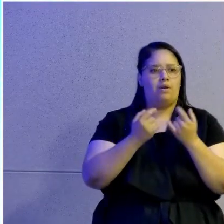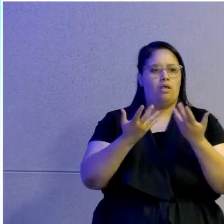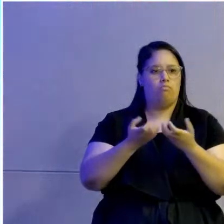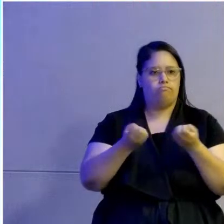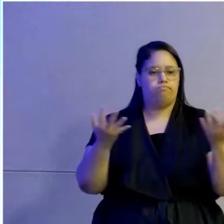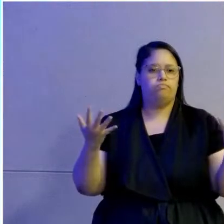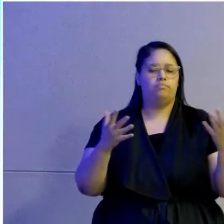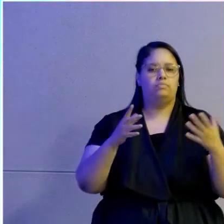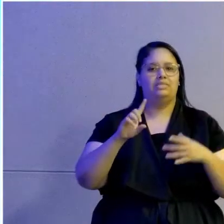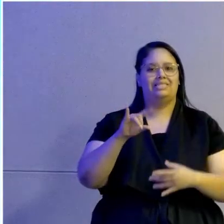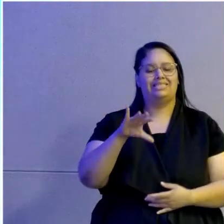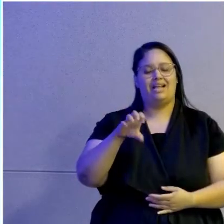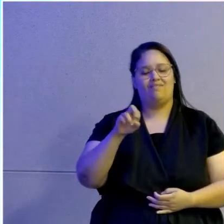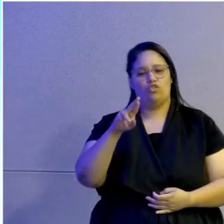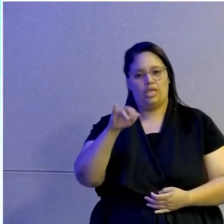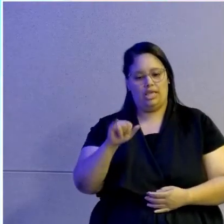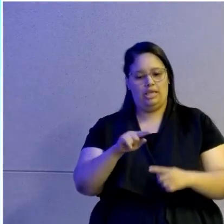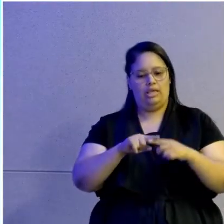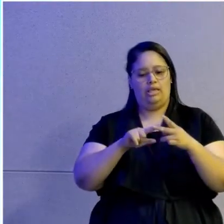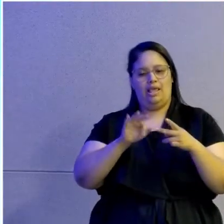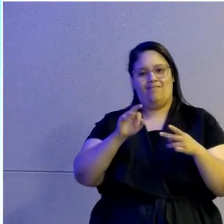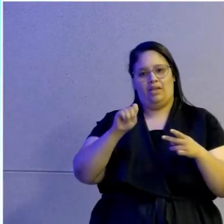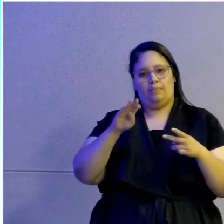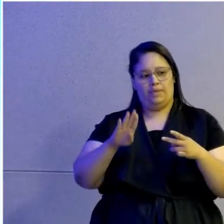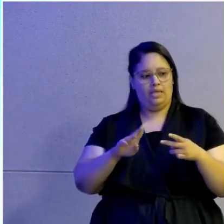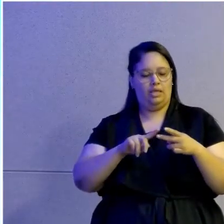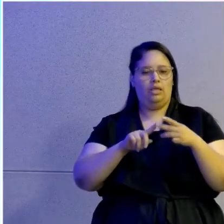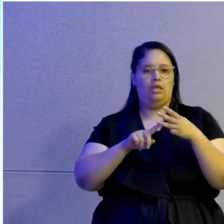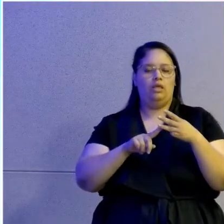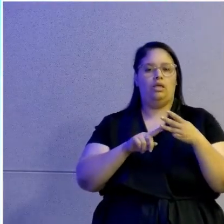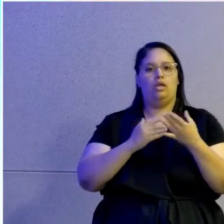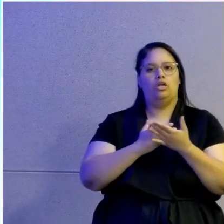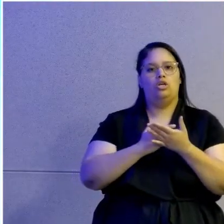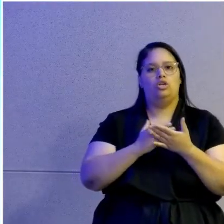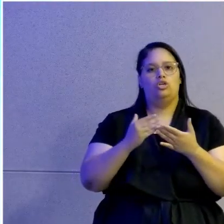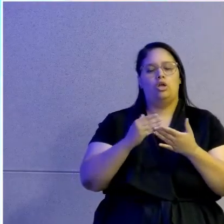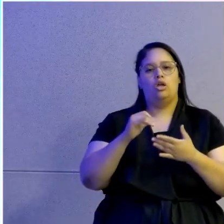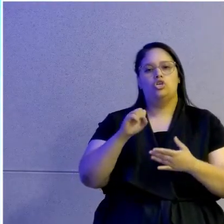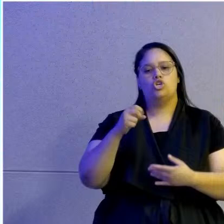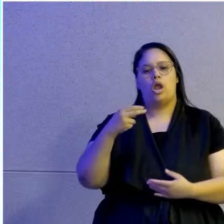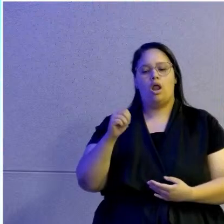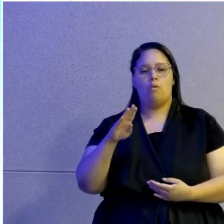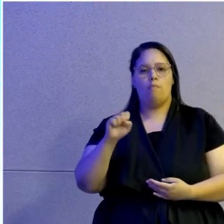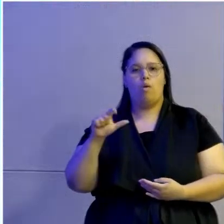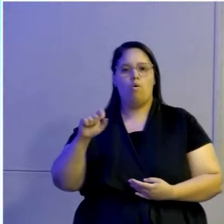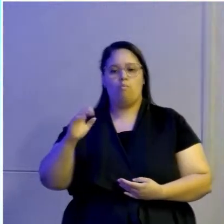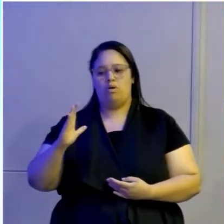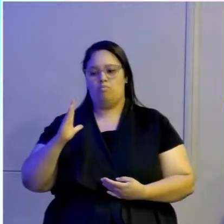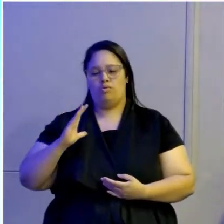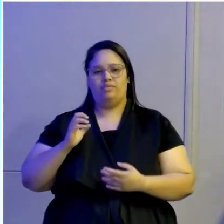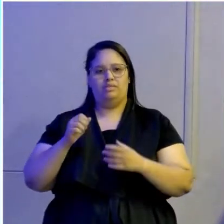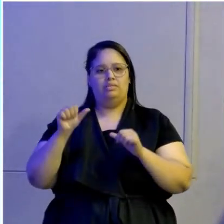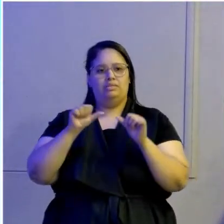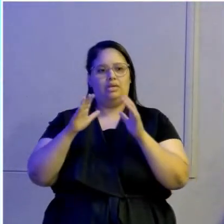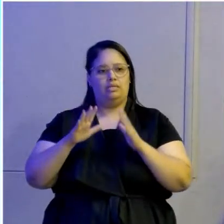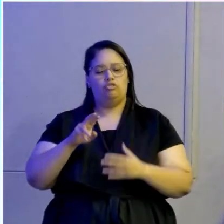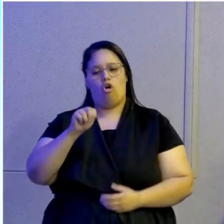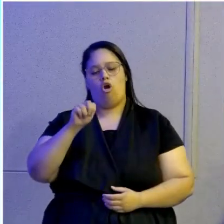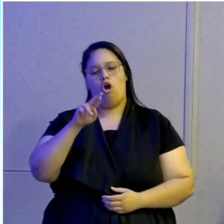such as Discovery, FNB, Shape Blue, Pivot Scientists,